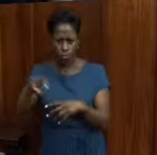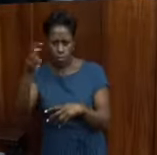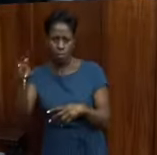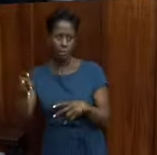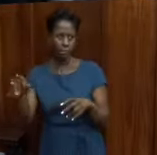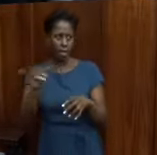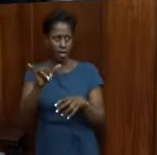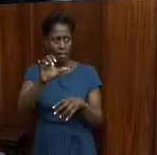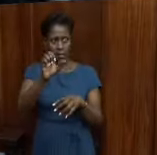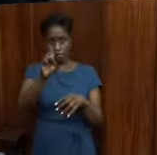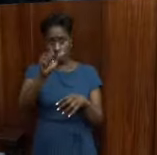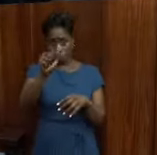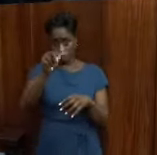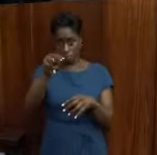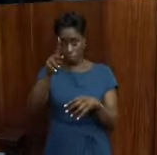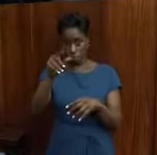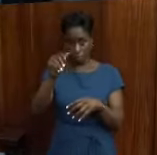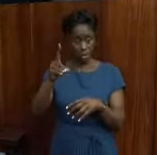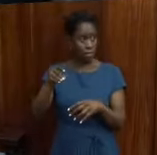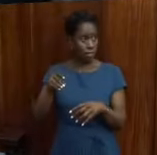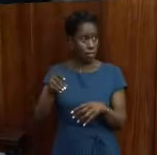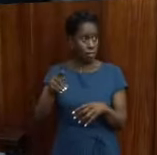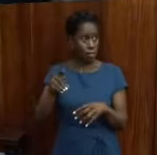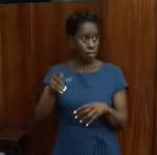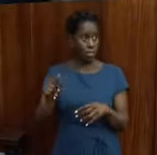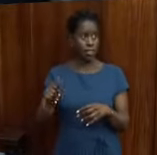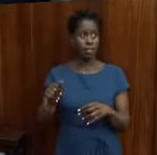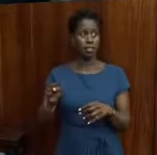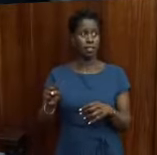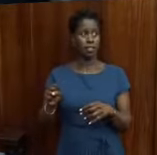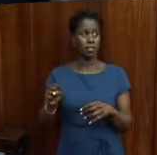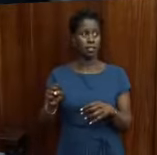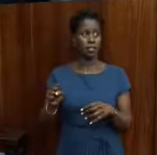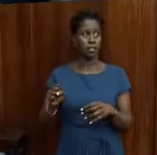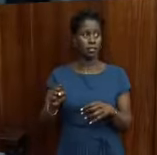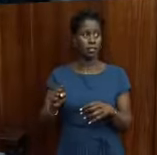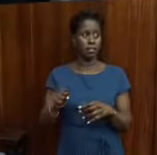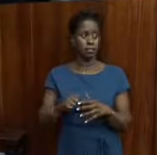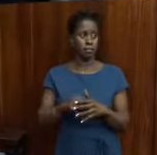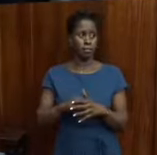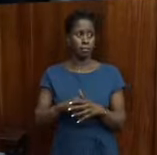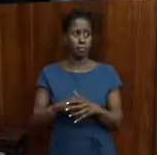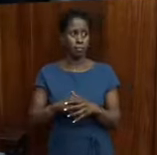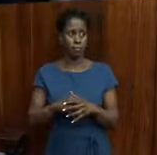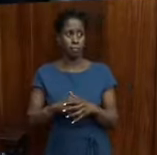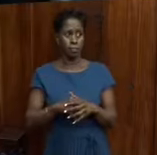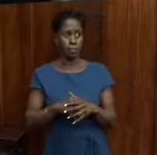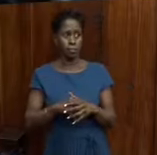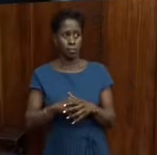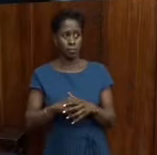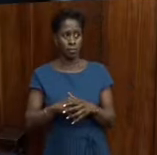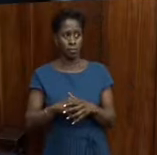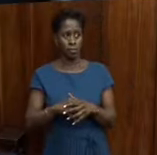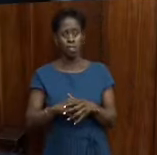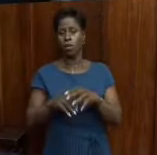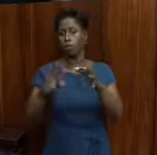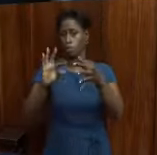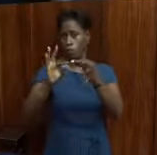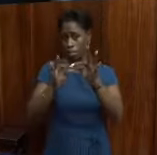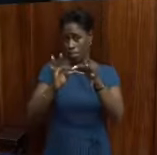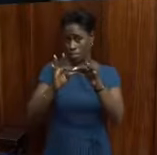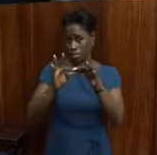has announced the refurbishment of Sanders Halcyon and Sanders the Top to commence this year at the cost